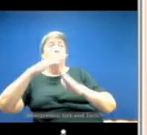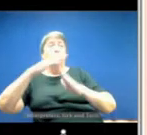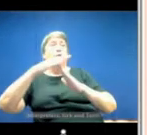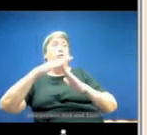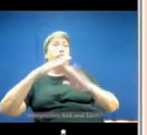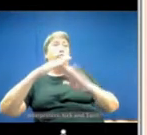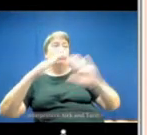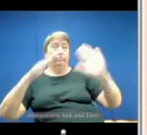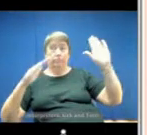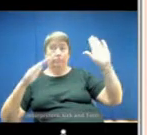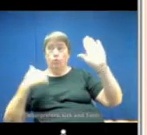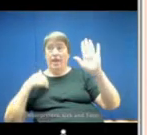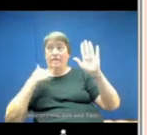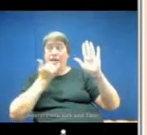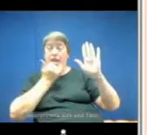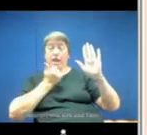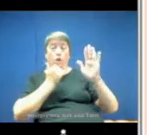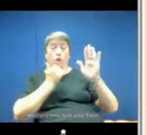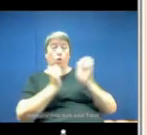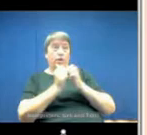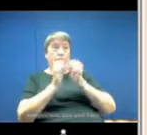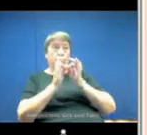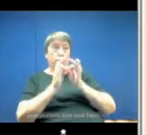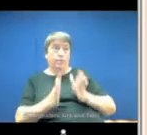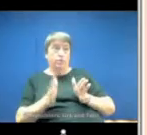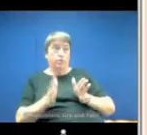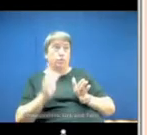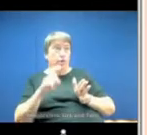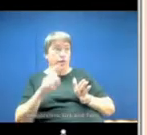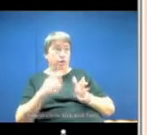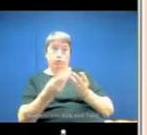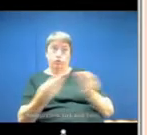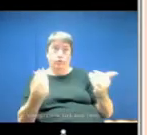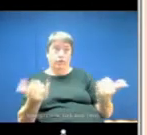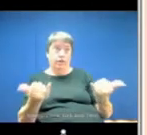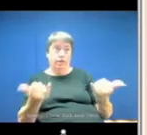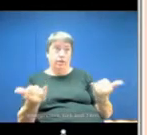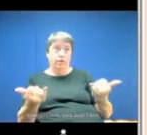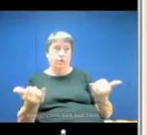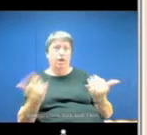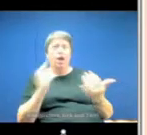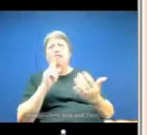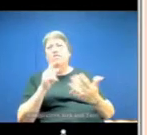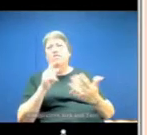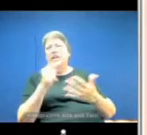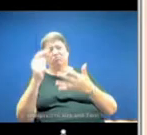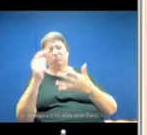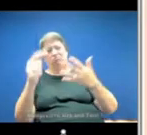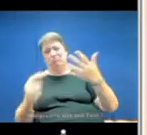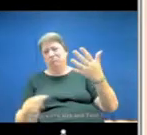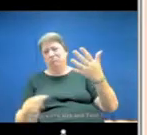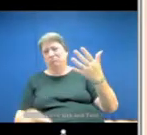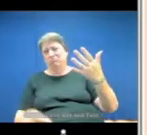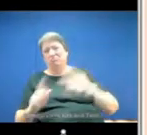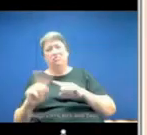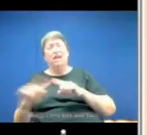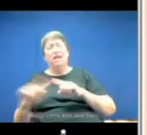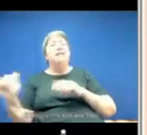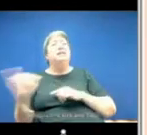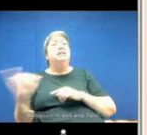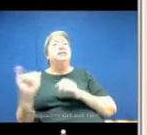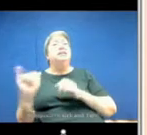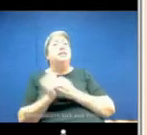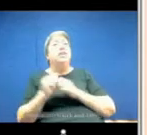interpretation error or issue that needs to be addressed. The range of options is the same as with monitoring at a